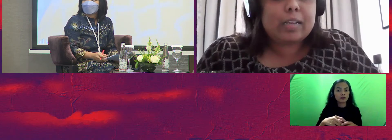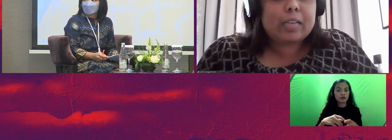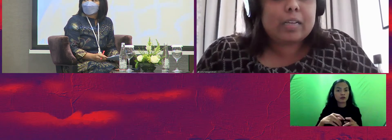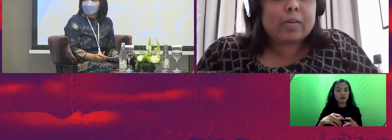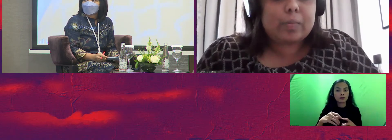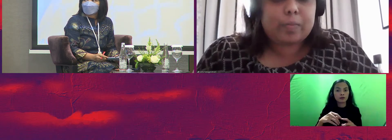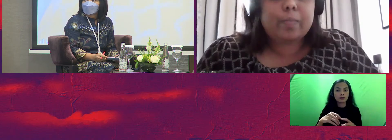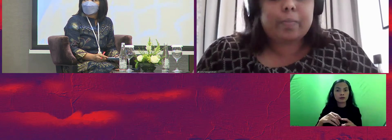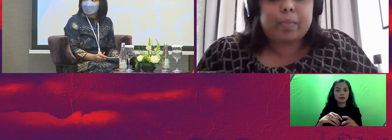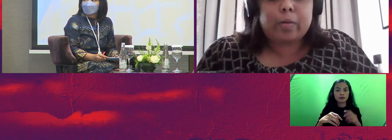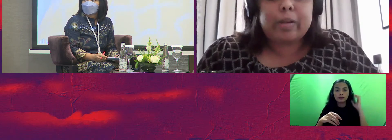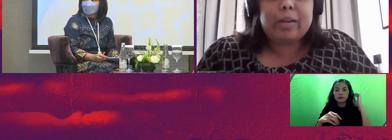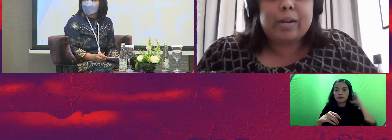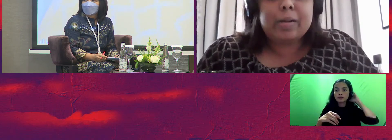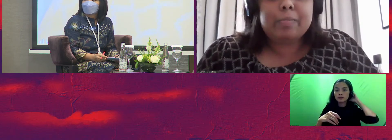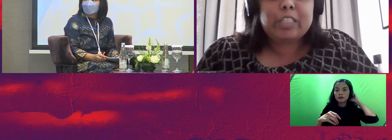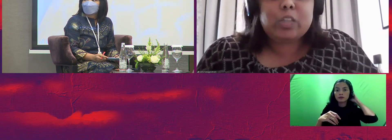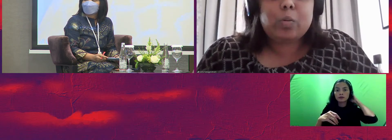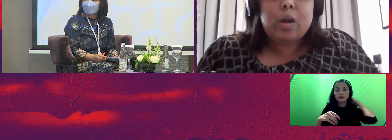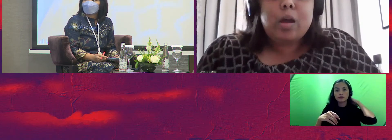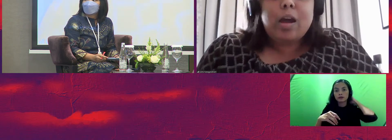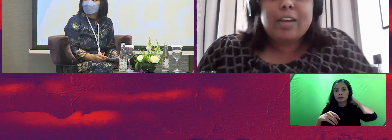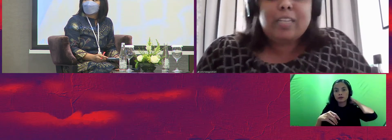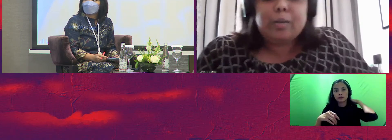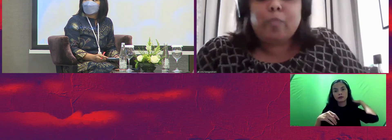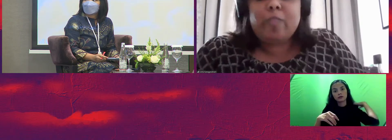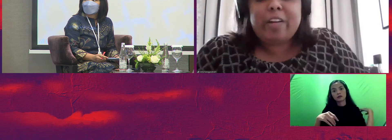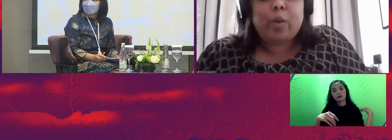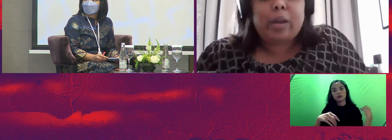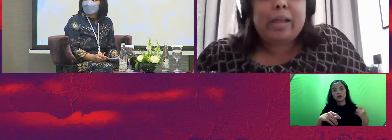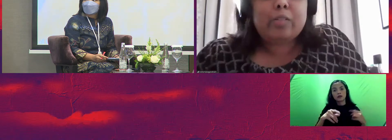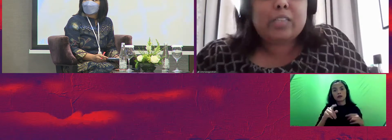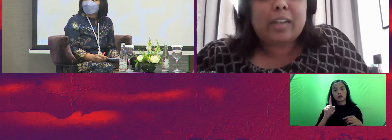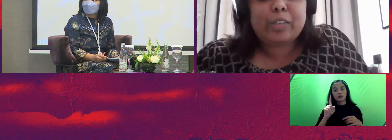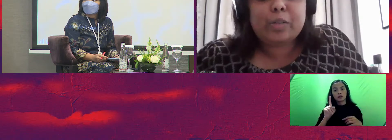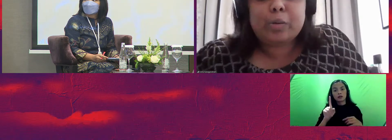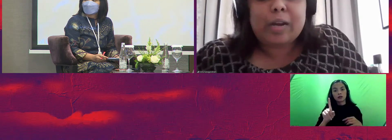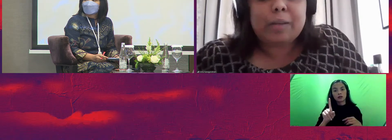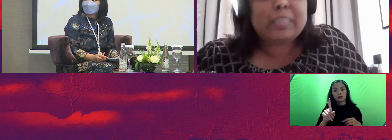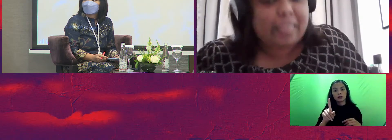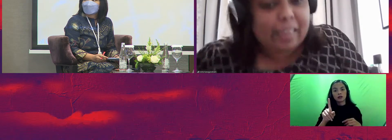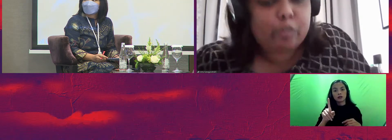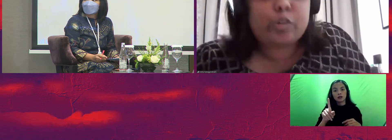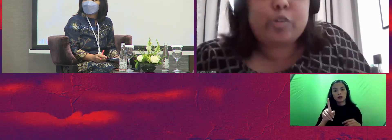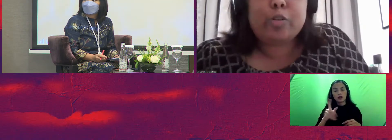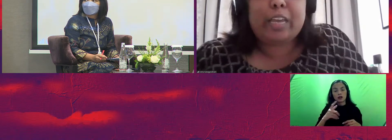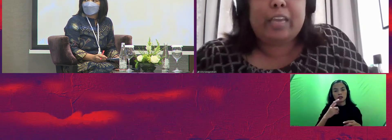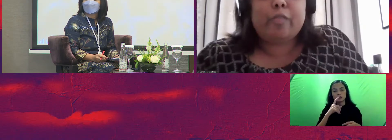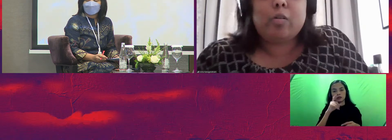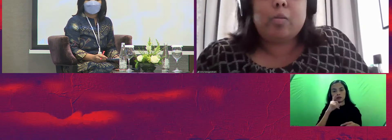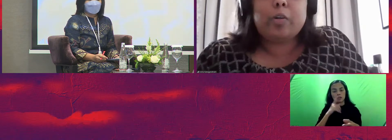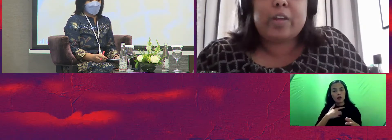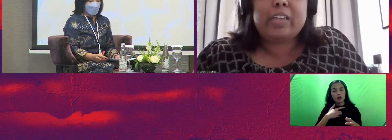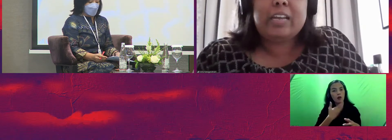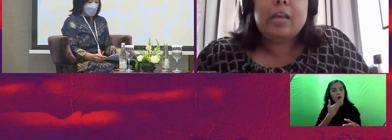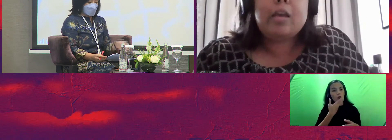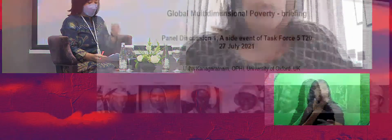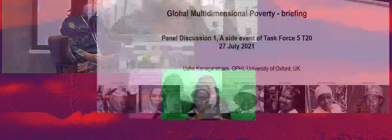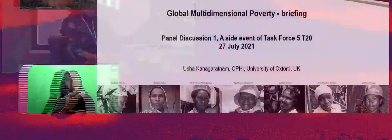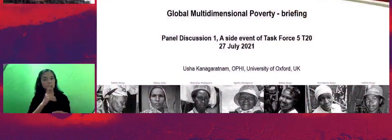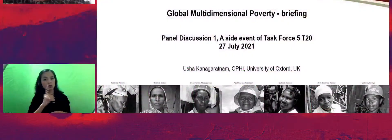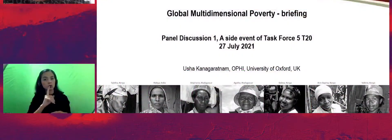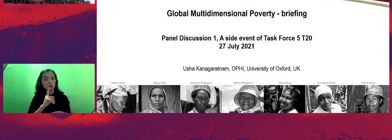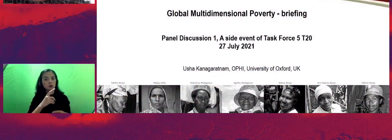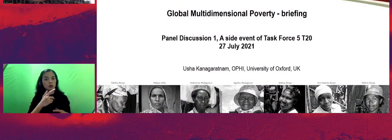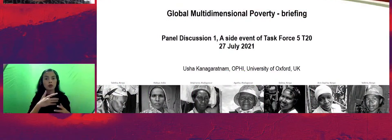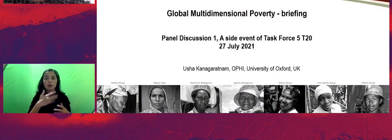cool. Great. So I very quickly, I would just like to say thank you to you, Niken, for moderating.